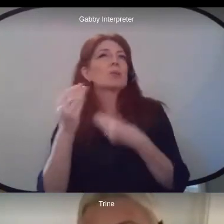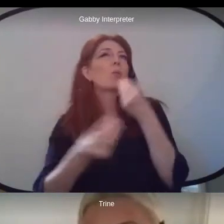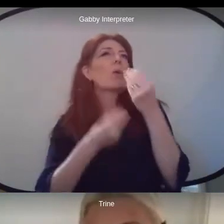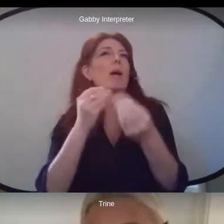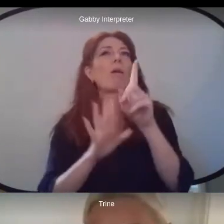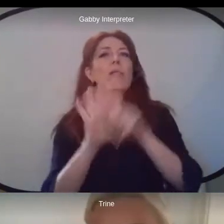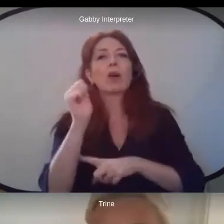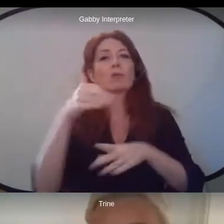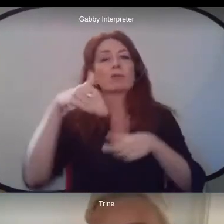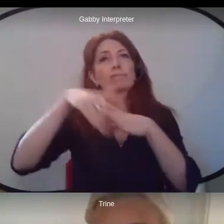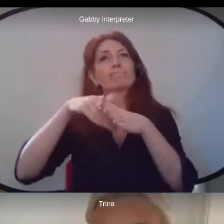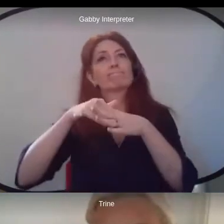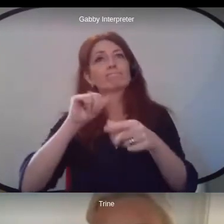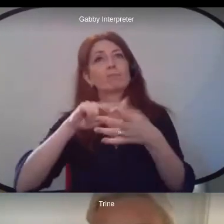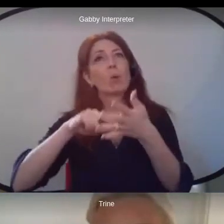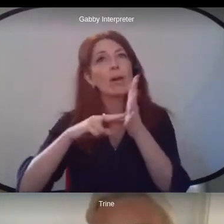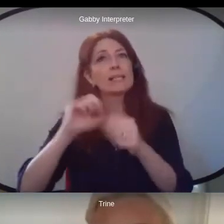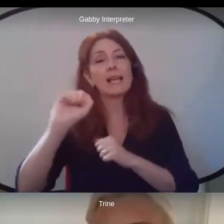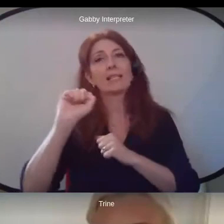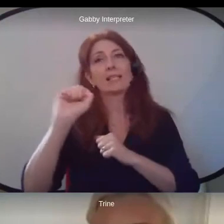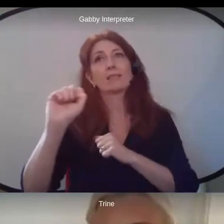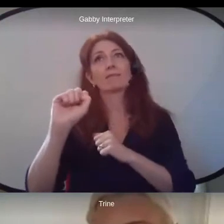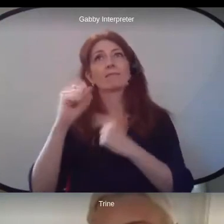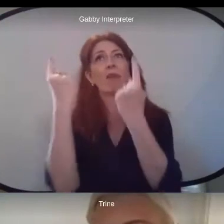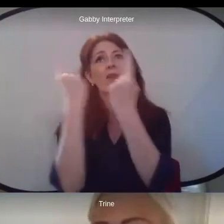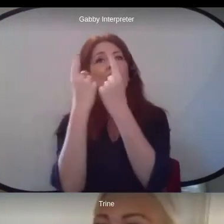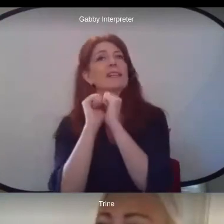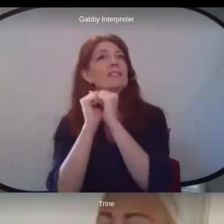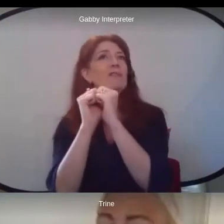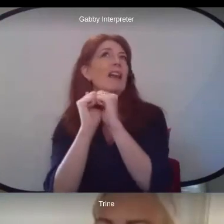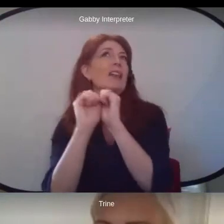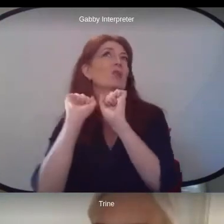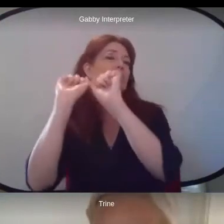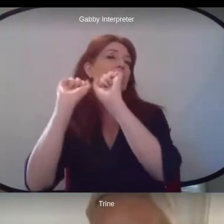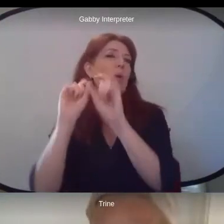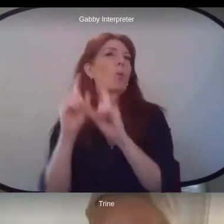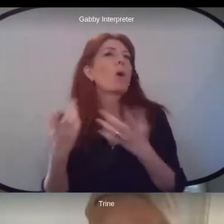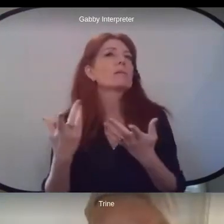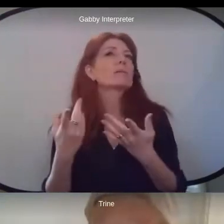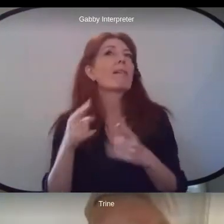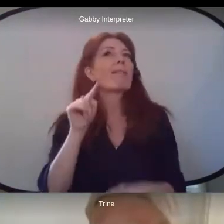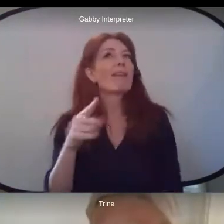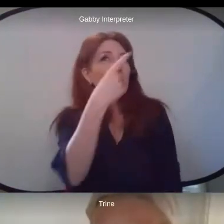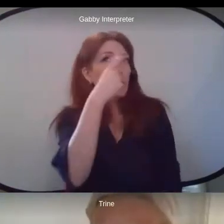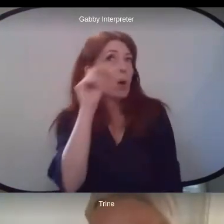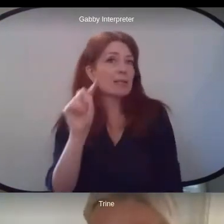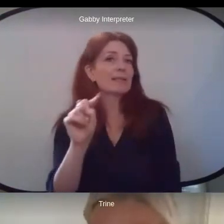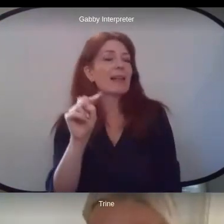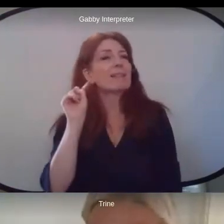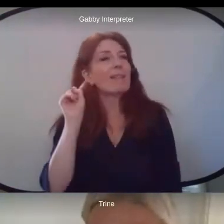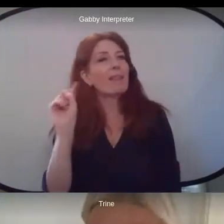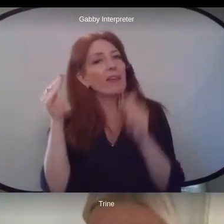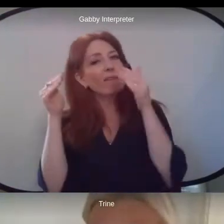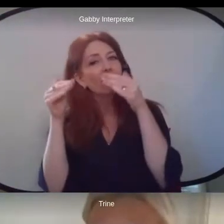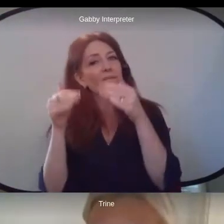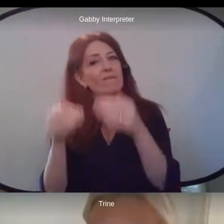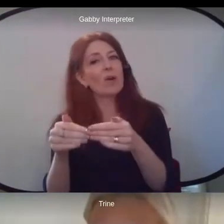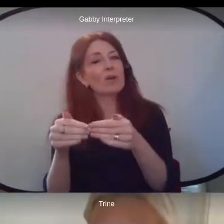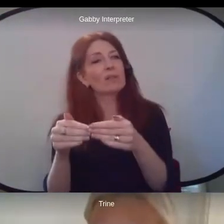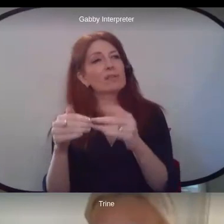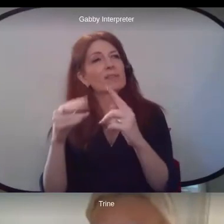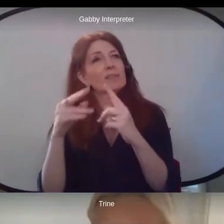What are the things that they value? Because once you can understand those elements of it, then start focusing on what will the digital